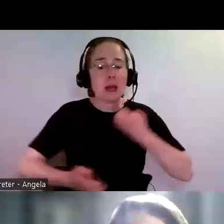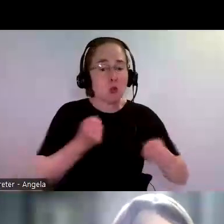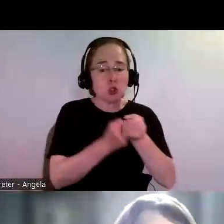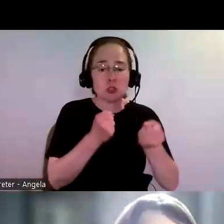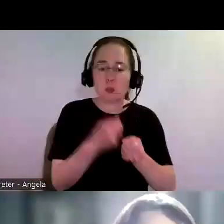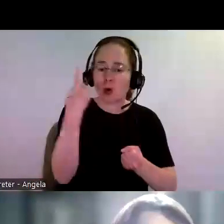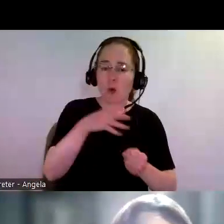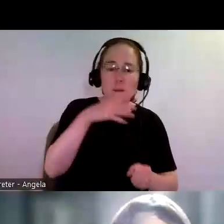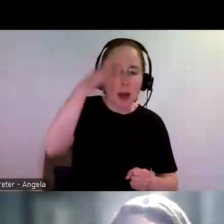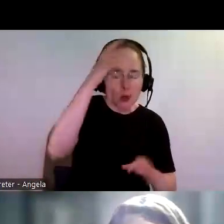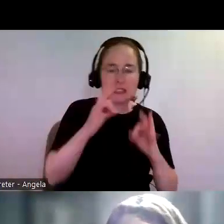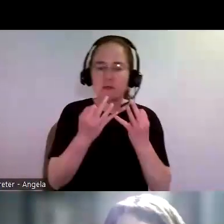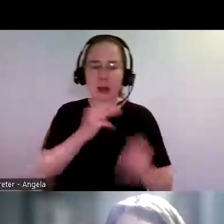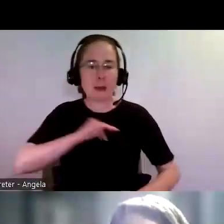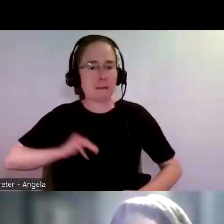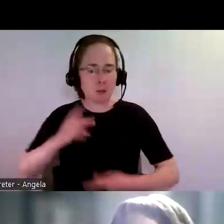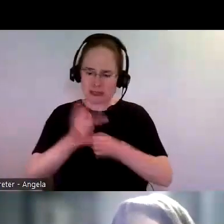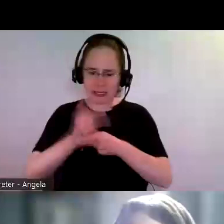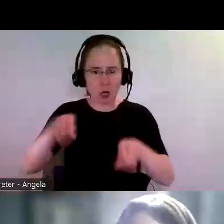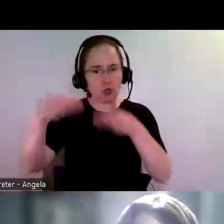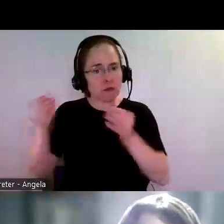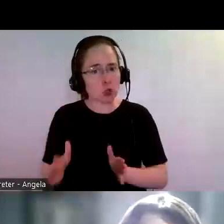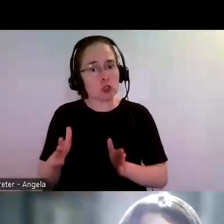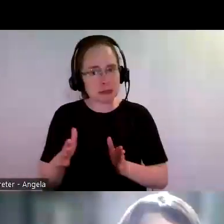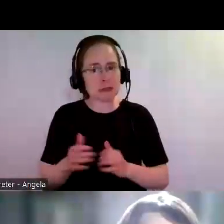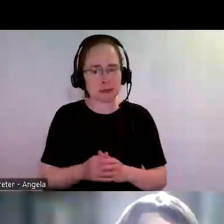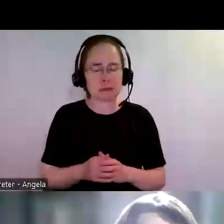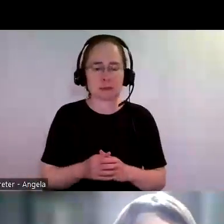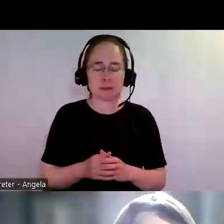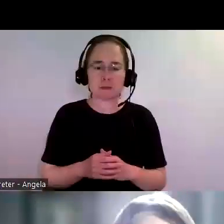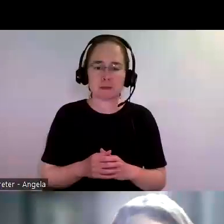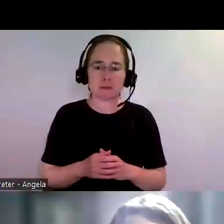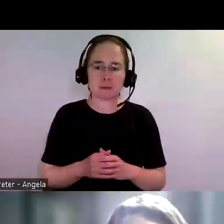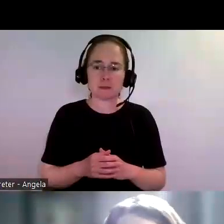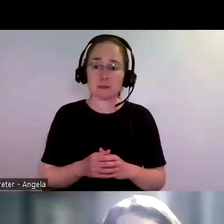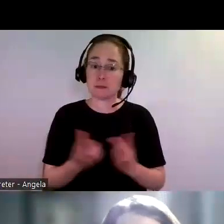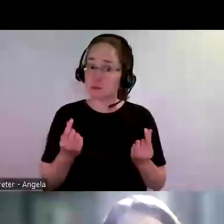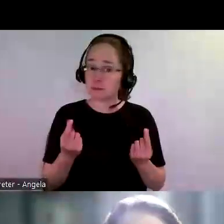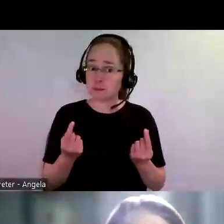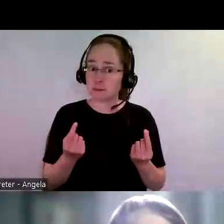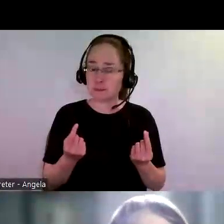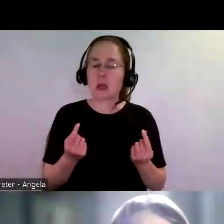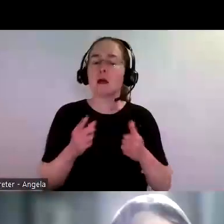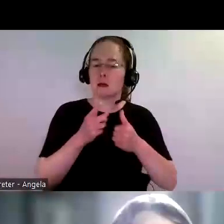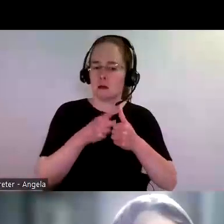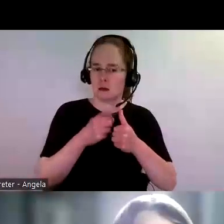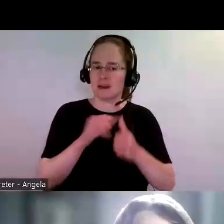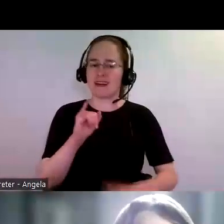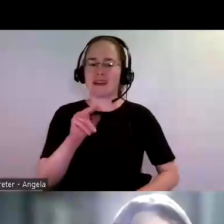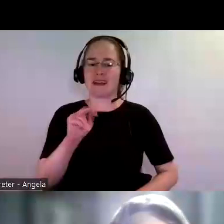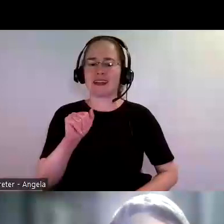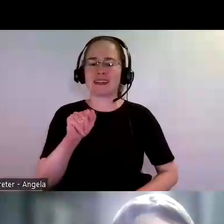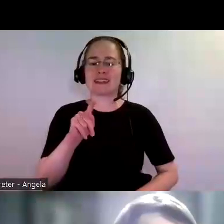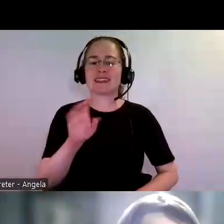parents, family members, and caregivers. How we do that is we start with intake. We speak